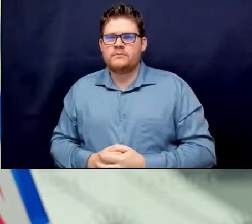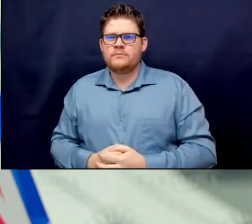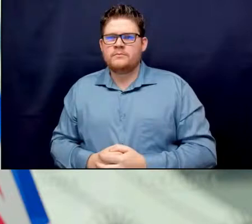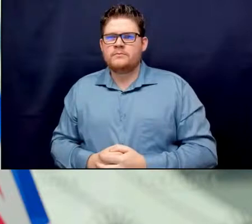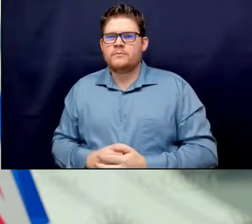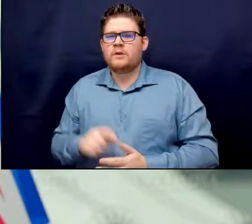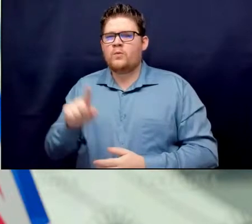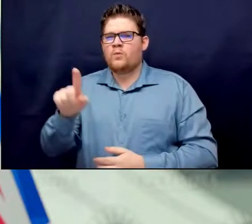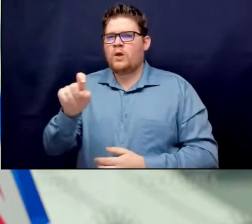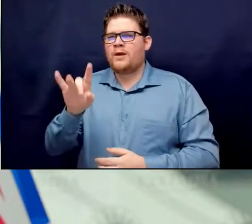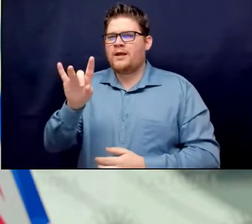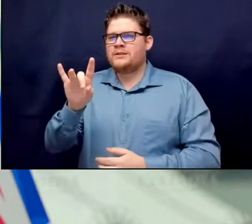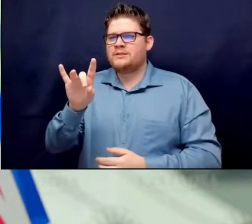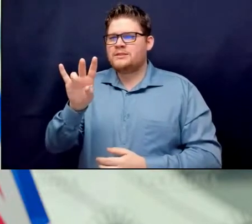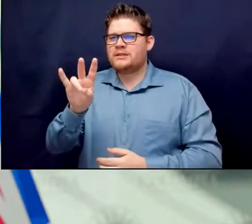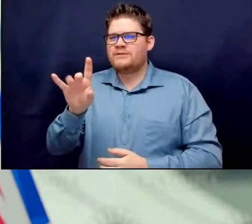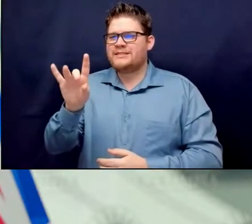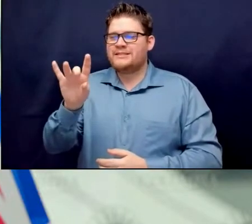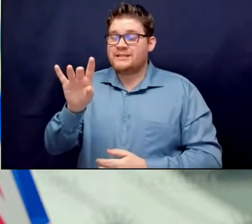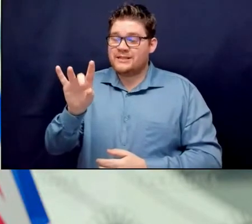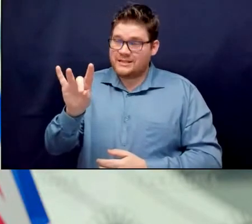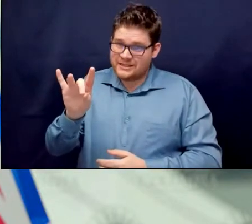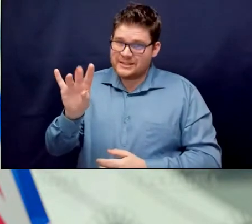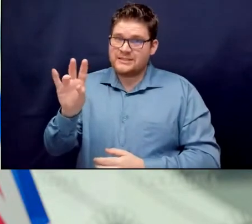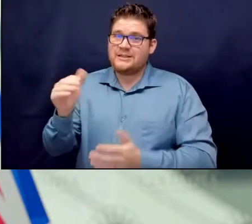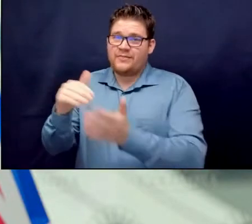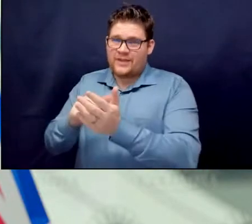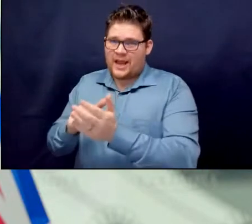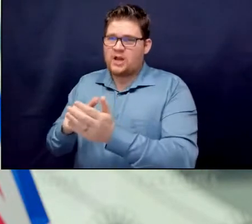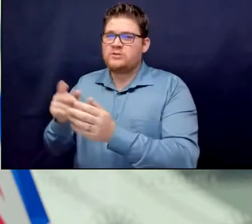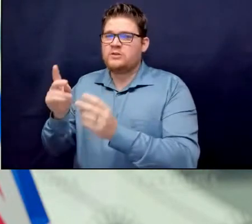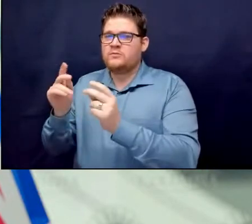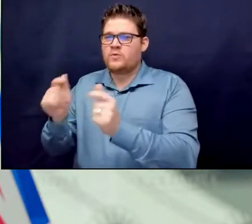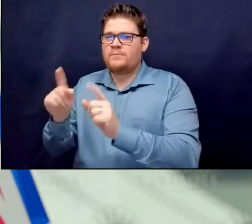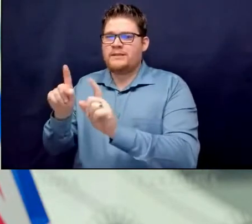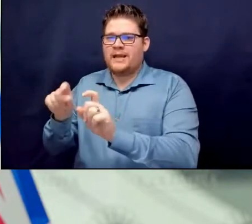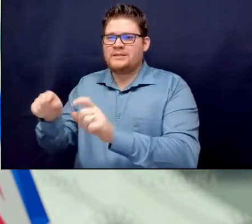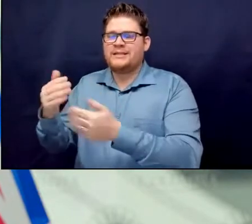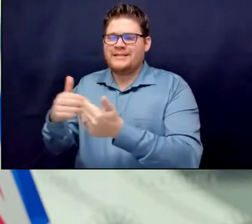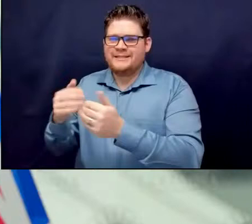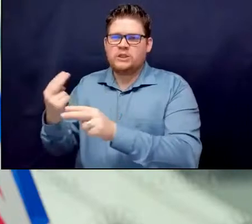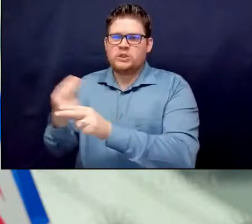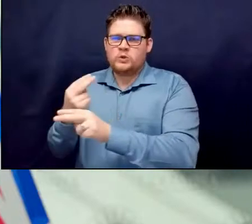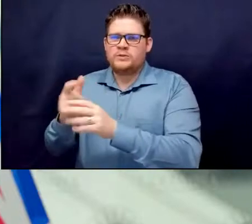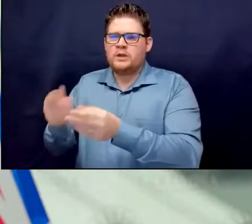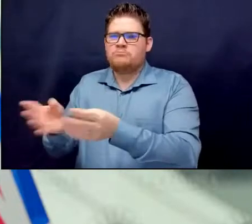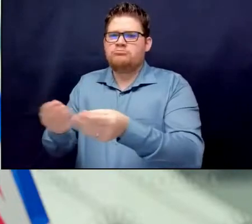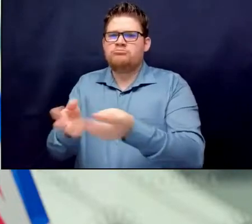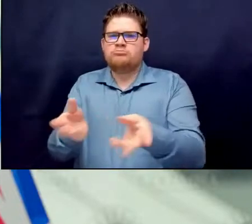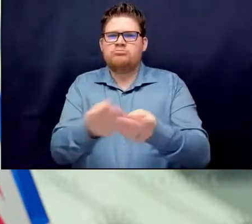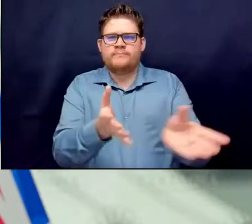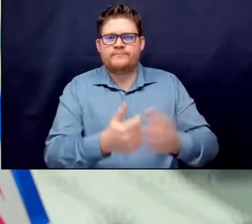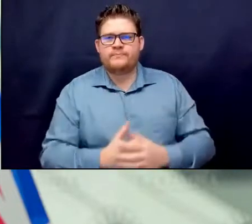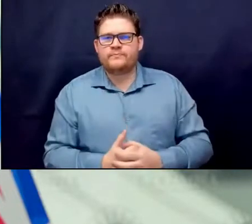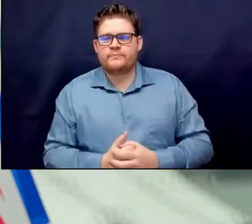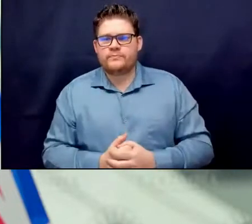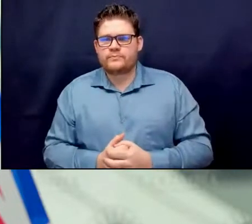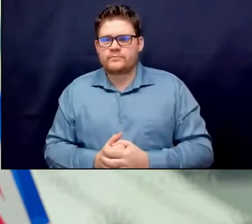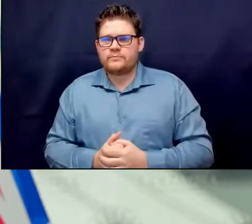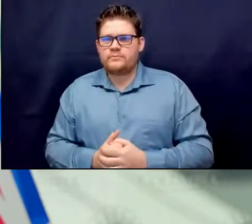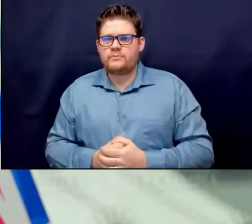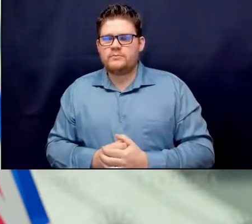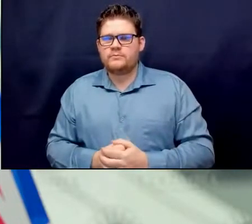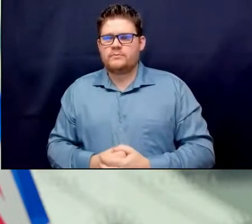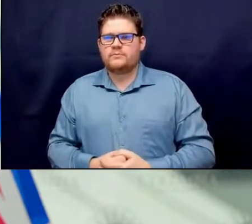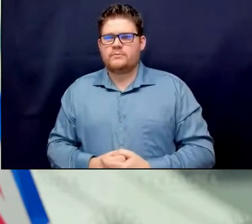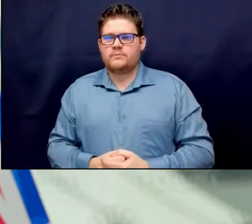that are more suitable for self-administered use. This week, we have already allocated and sent out approximately 165,000